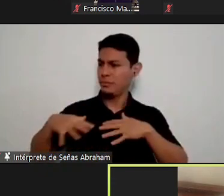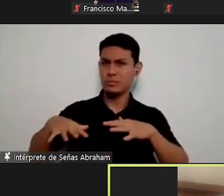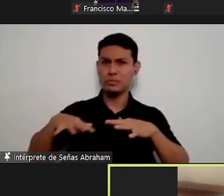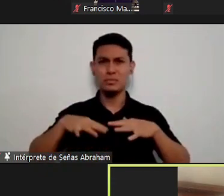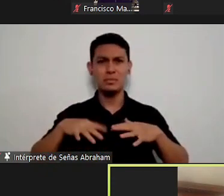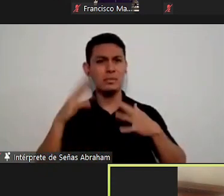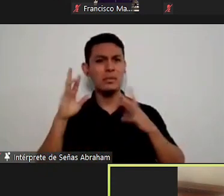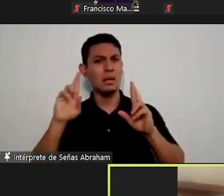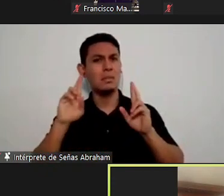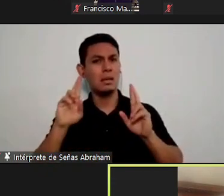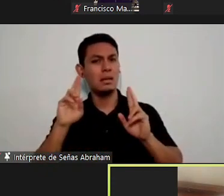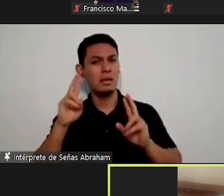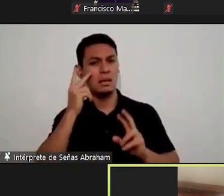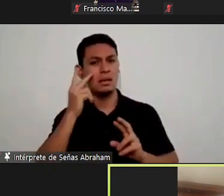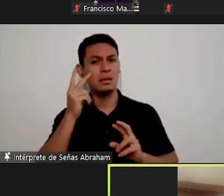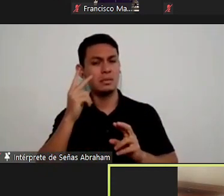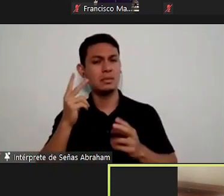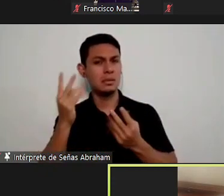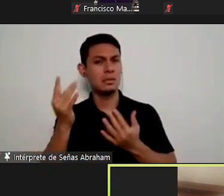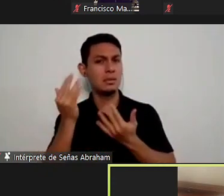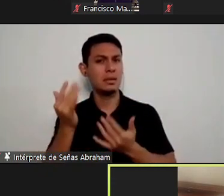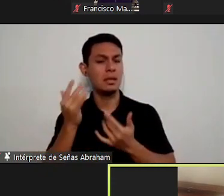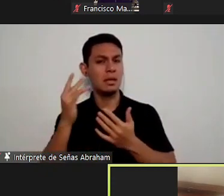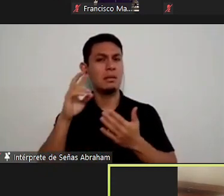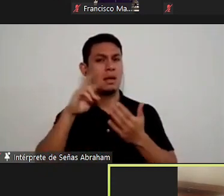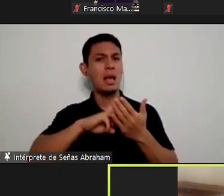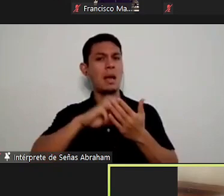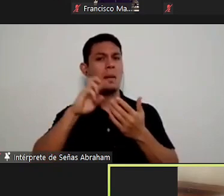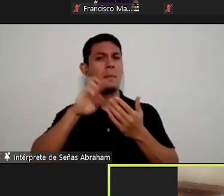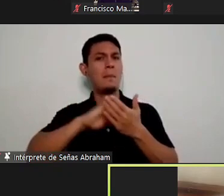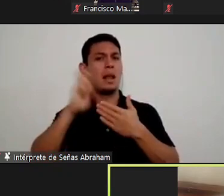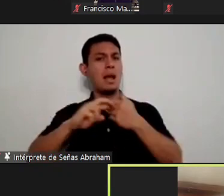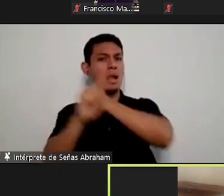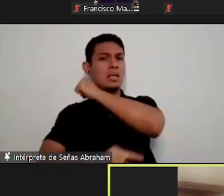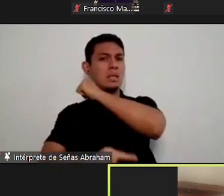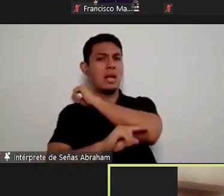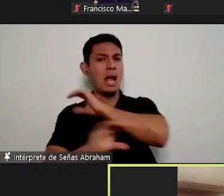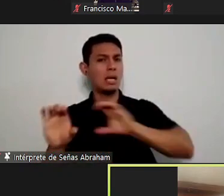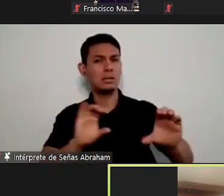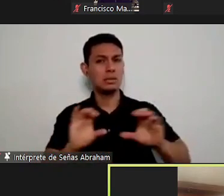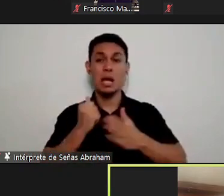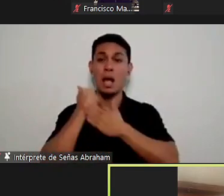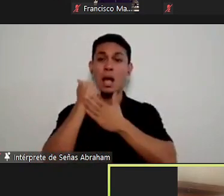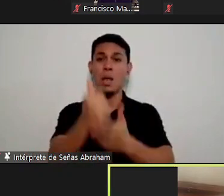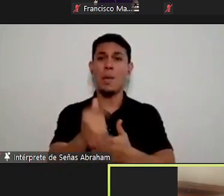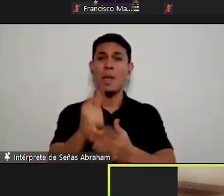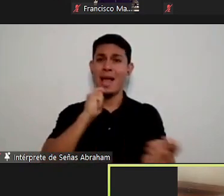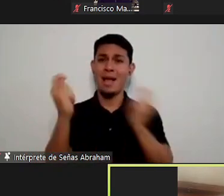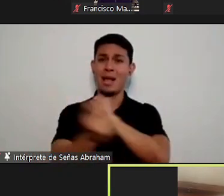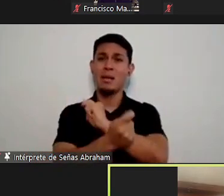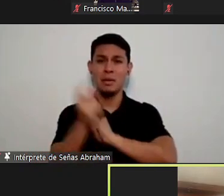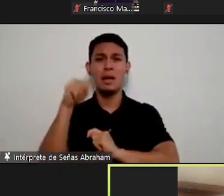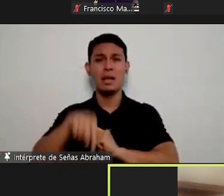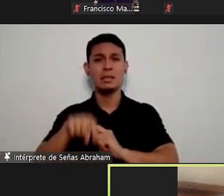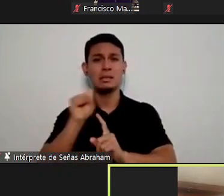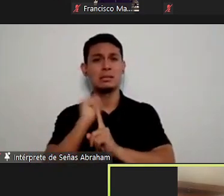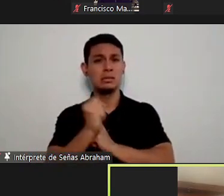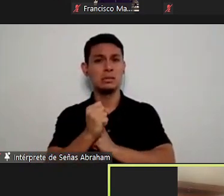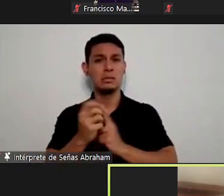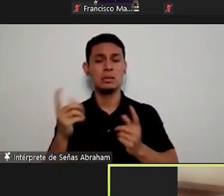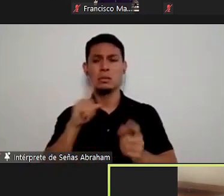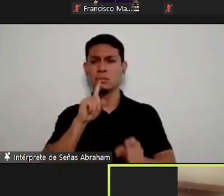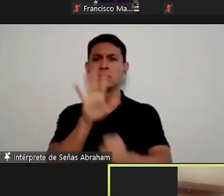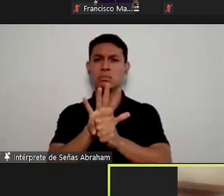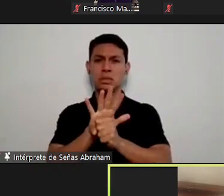labor laws and what we hope is for this national election plan to help change impart the